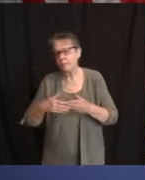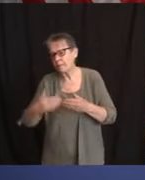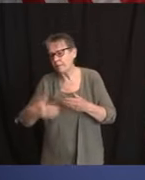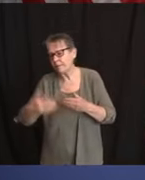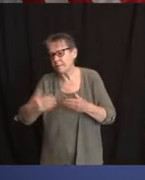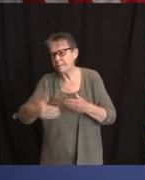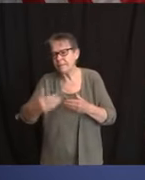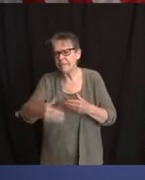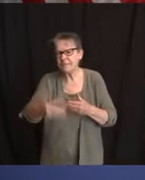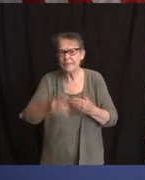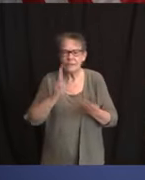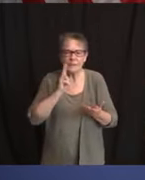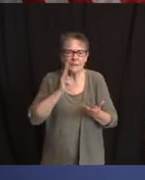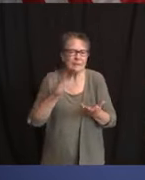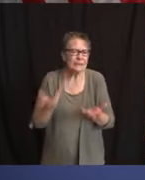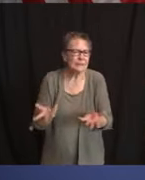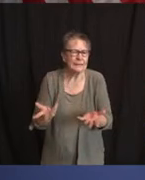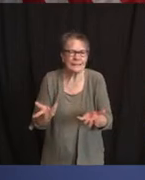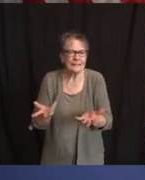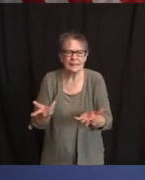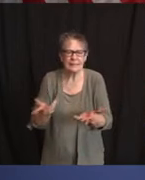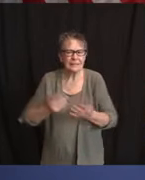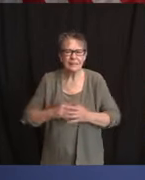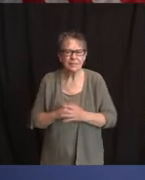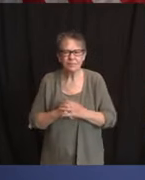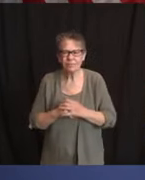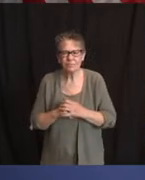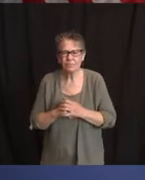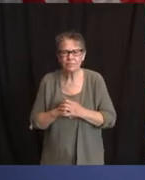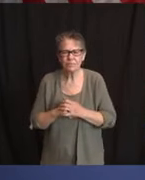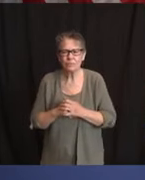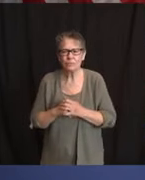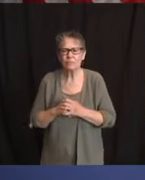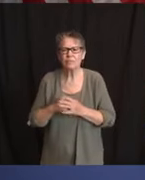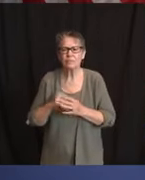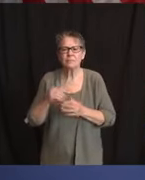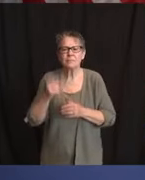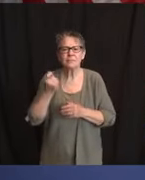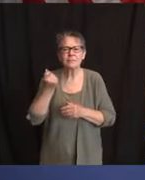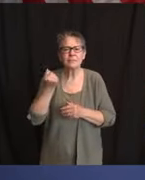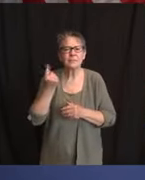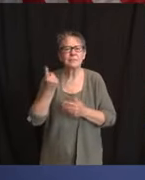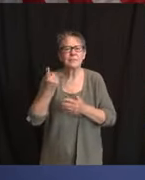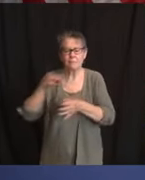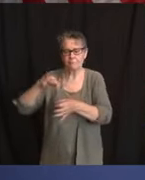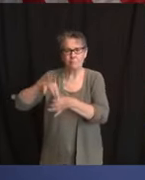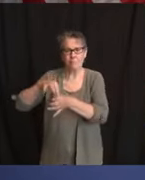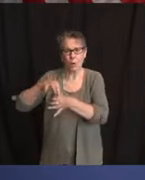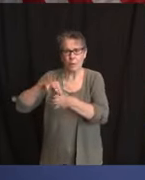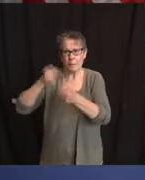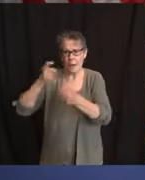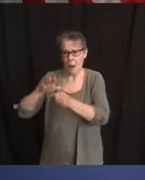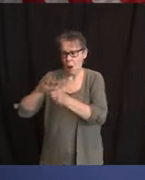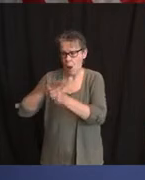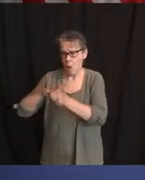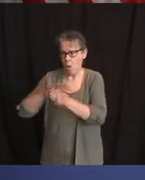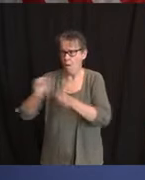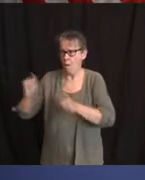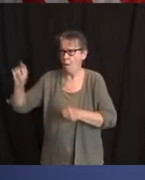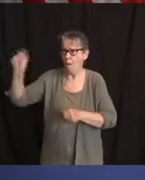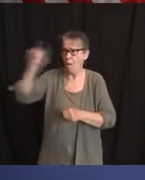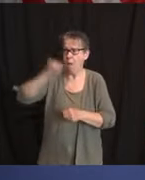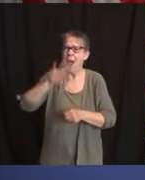dimensions. These are local races, but every race is important. And I think we want to see what tomorrow looks like. So does that